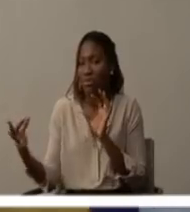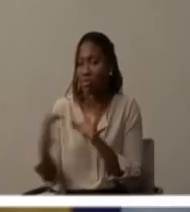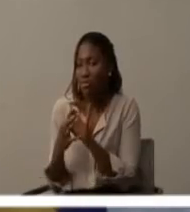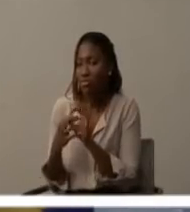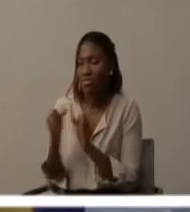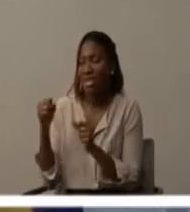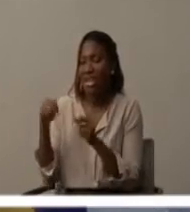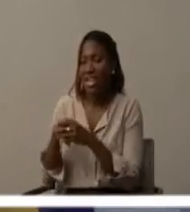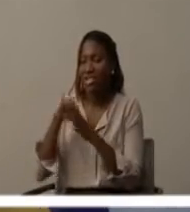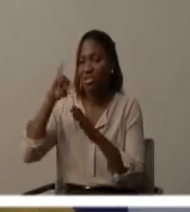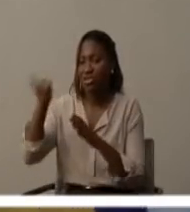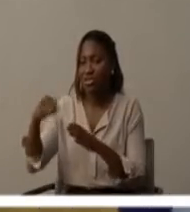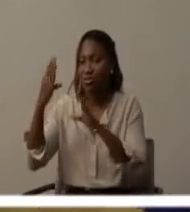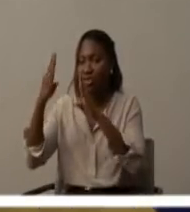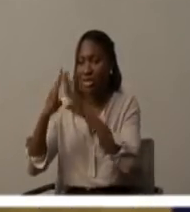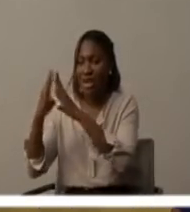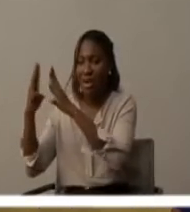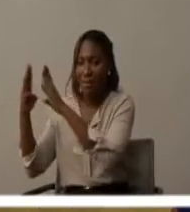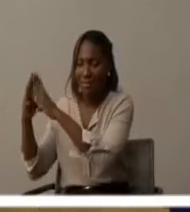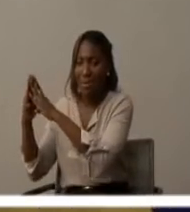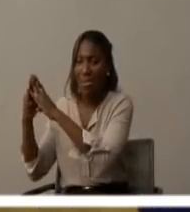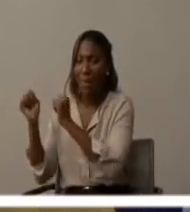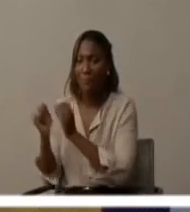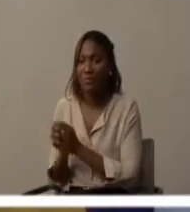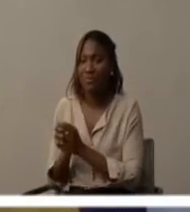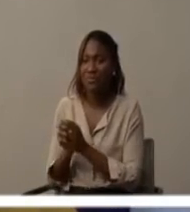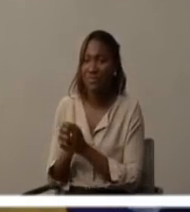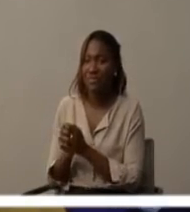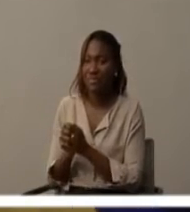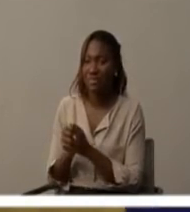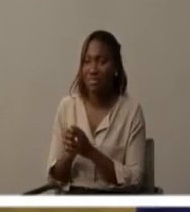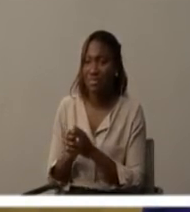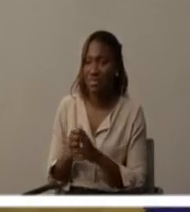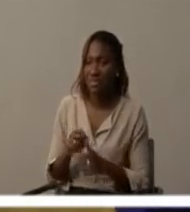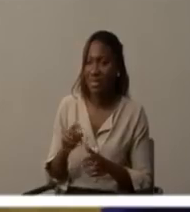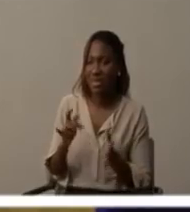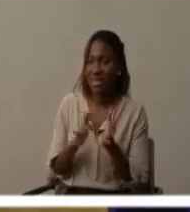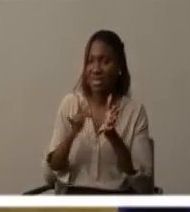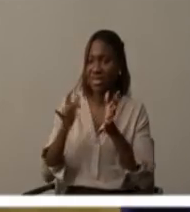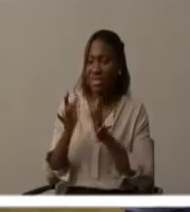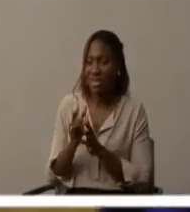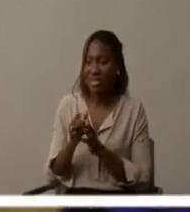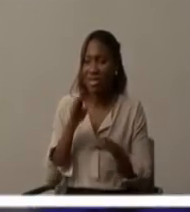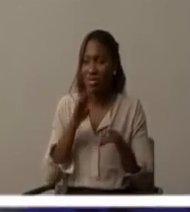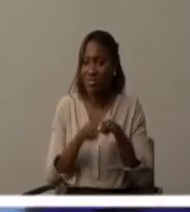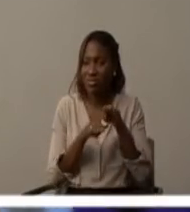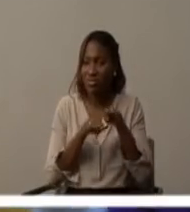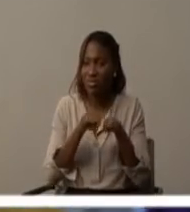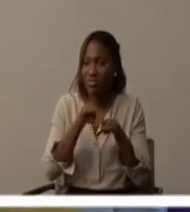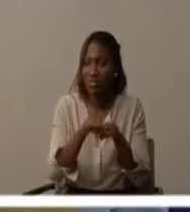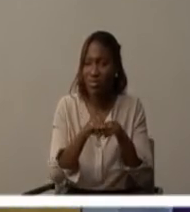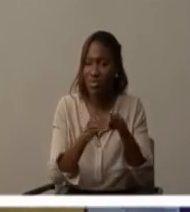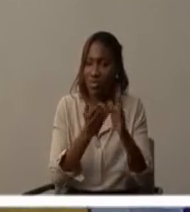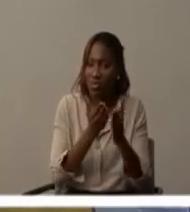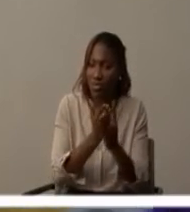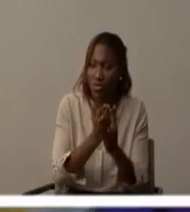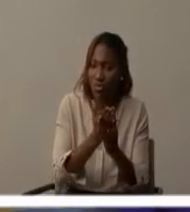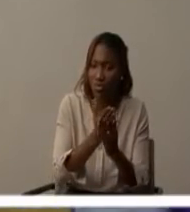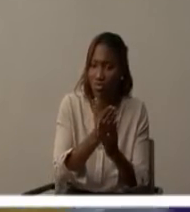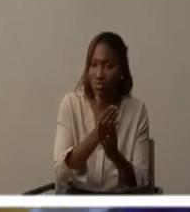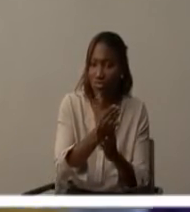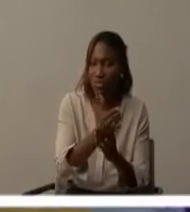up the Mount of Olives. He goes into the Garden of Gethsemane. He passes along into Bethany.